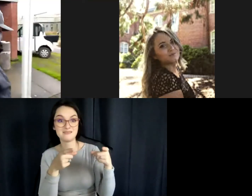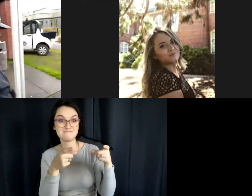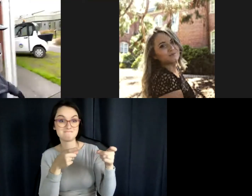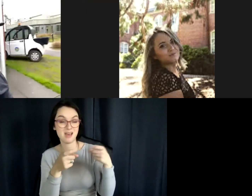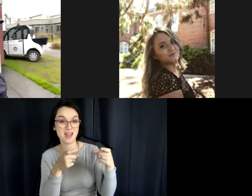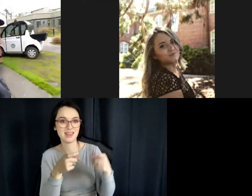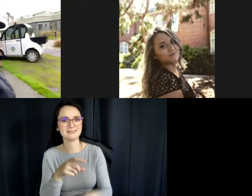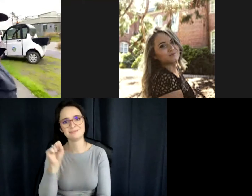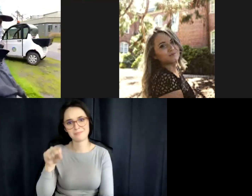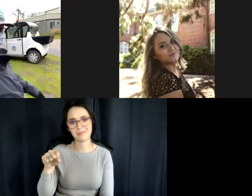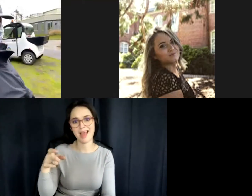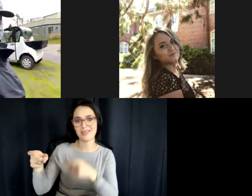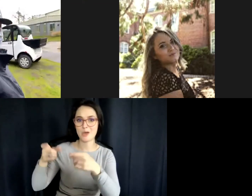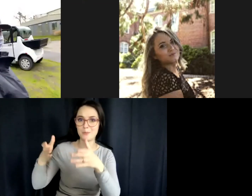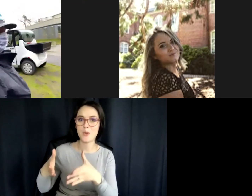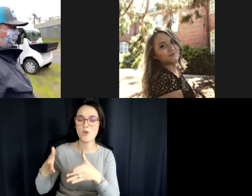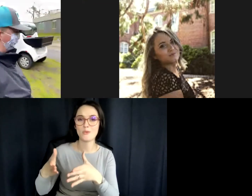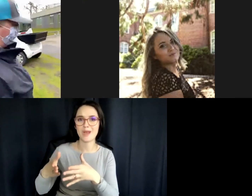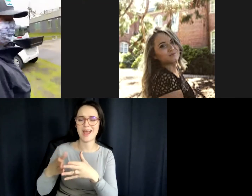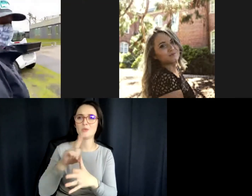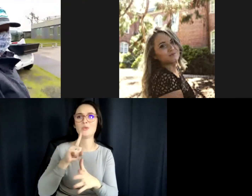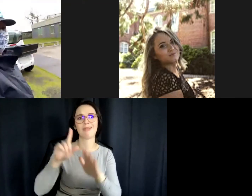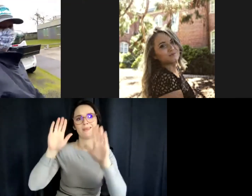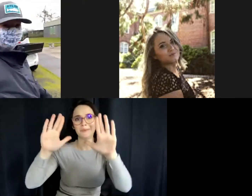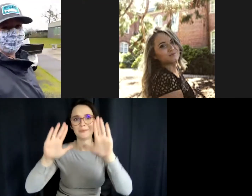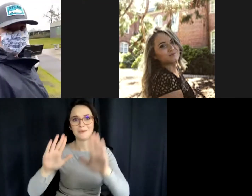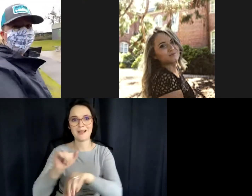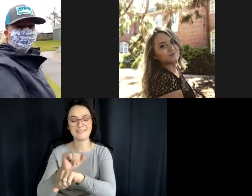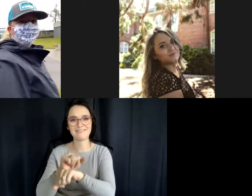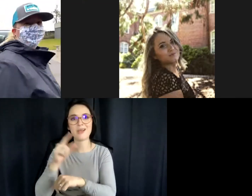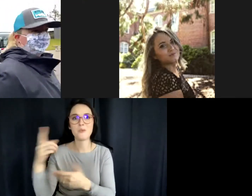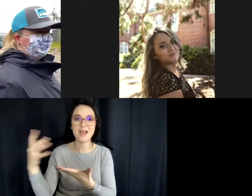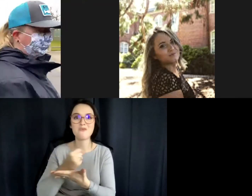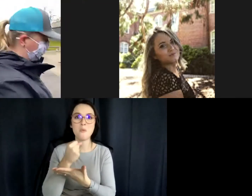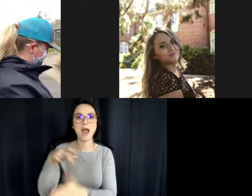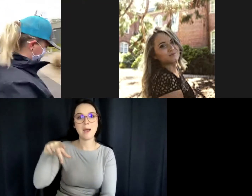So is this one person doing all this? Yes. That's a lot of screens. You're good.